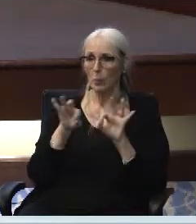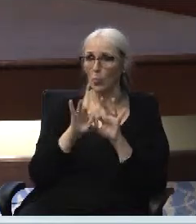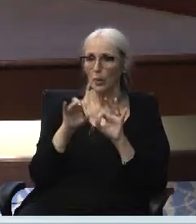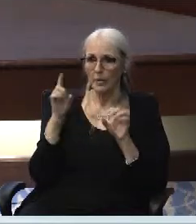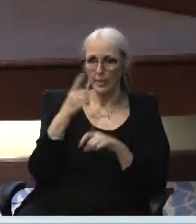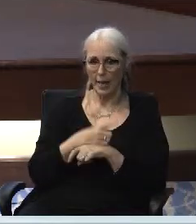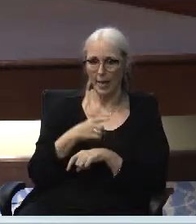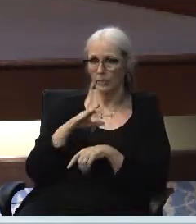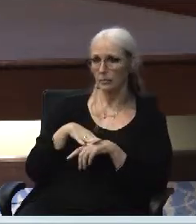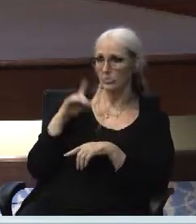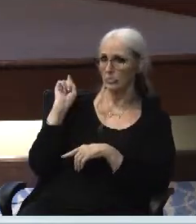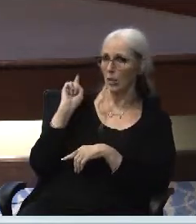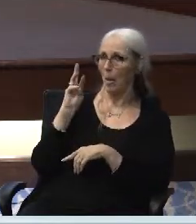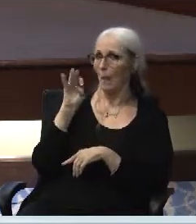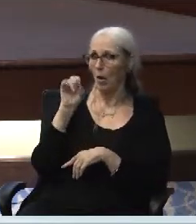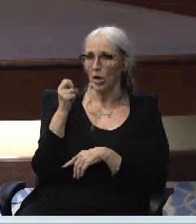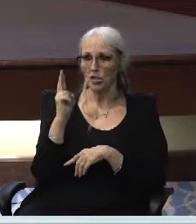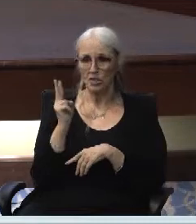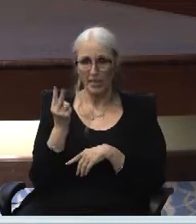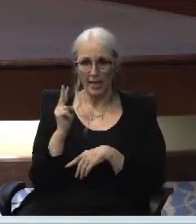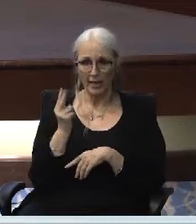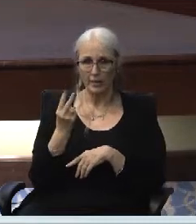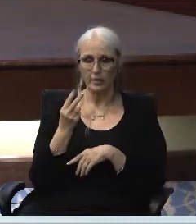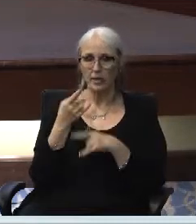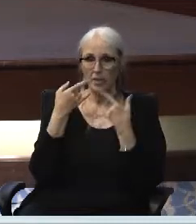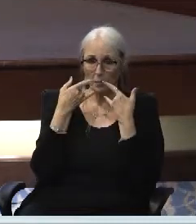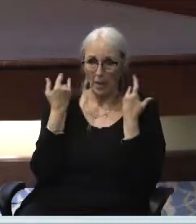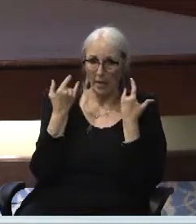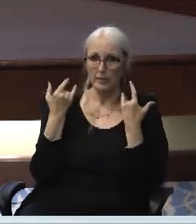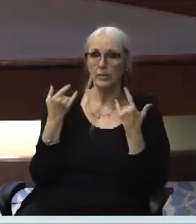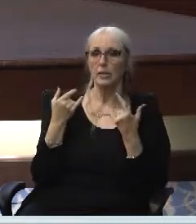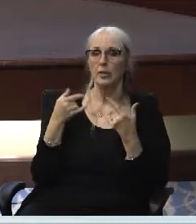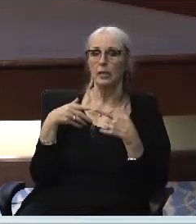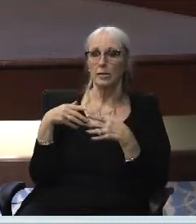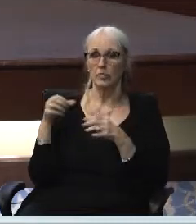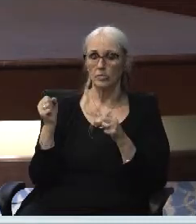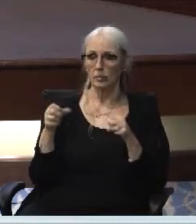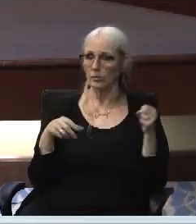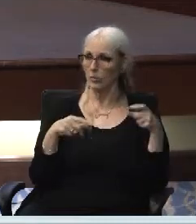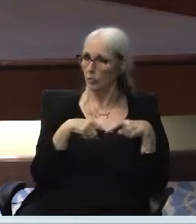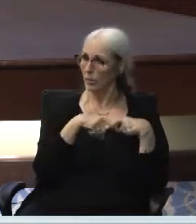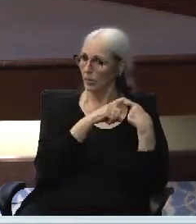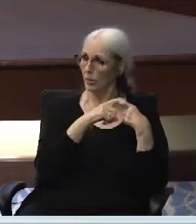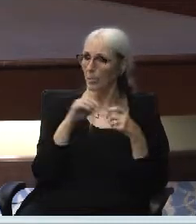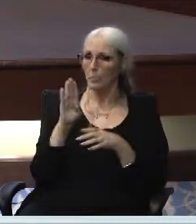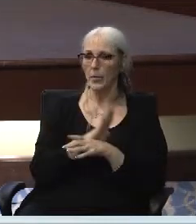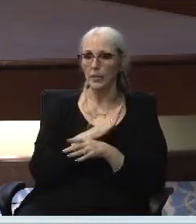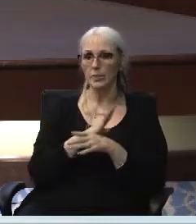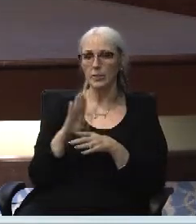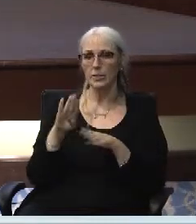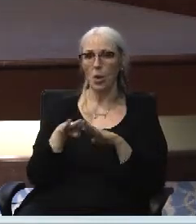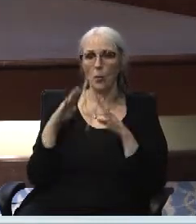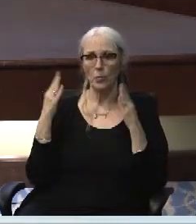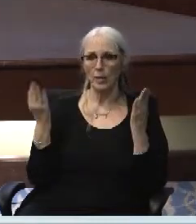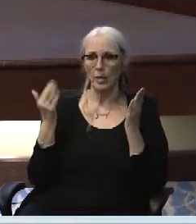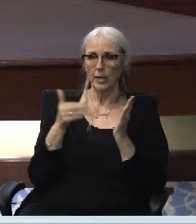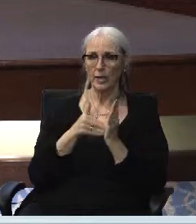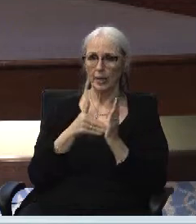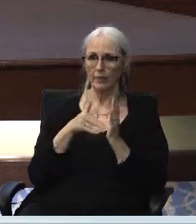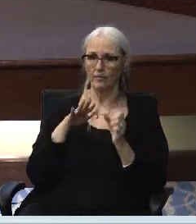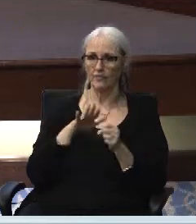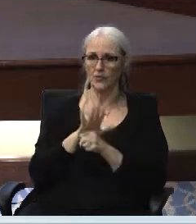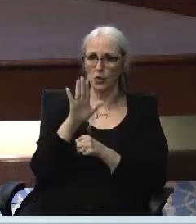graph. On March 2nd, the Texas mask mandate was lifted and businesses were allowed to reopen at 100%